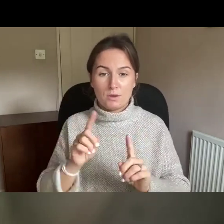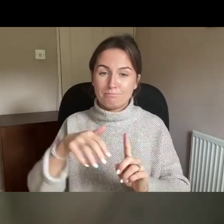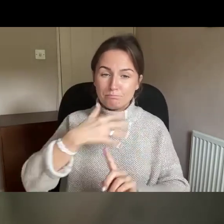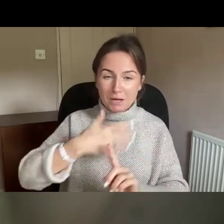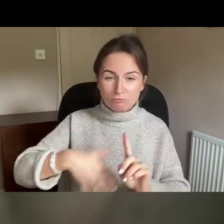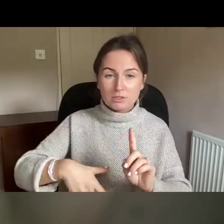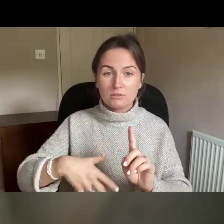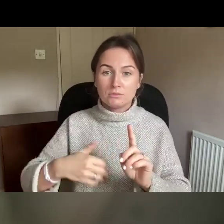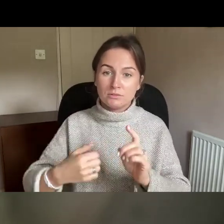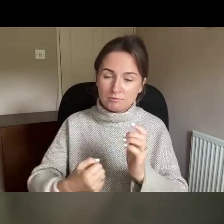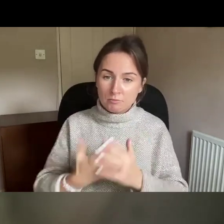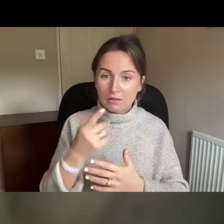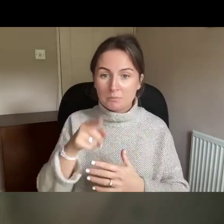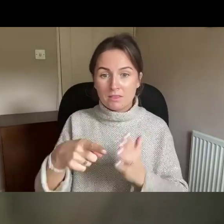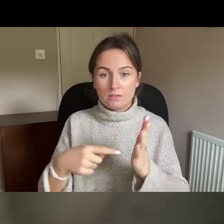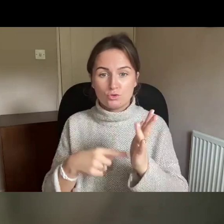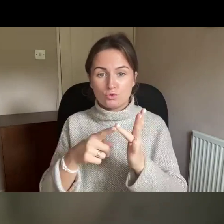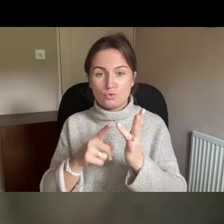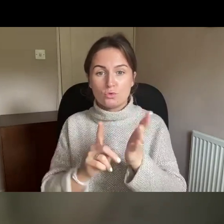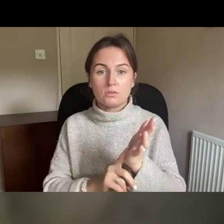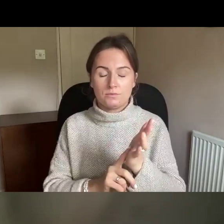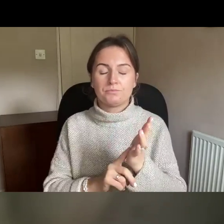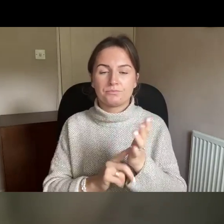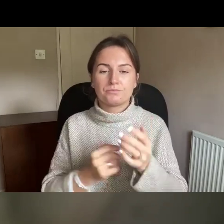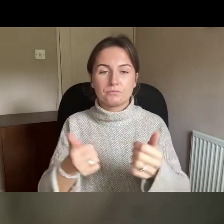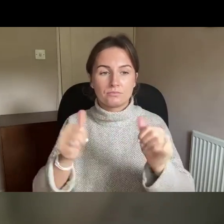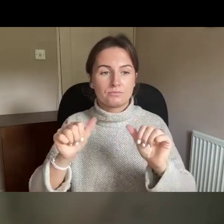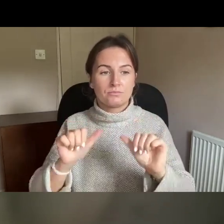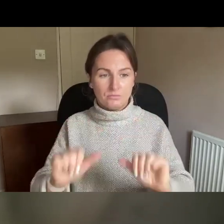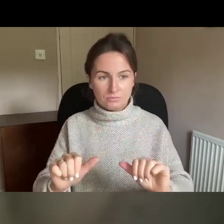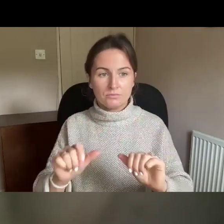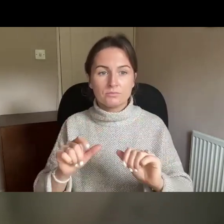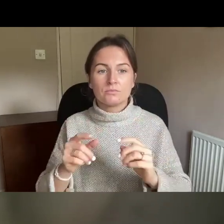of the tool. We're going to run through some of the